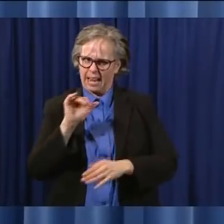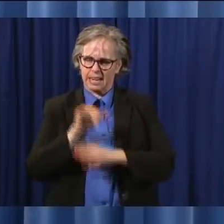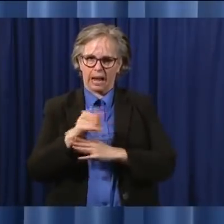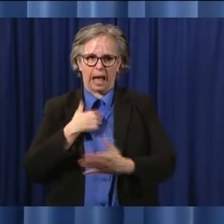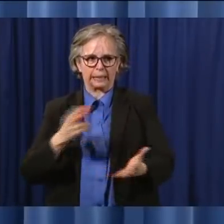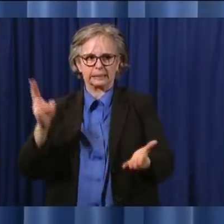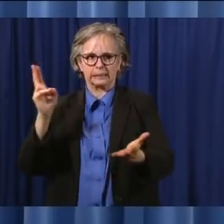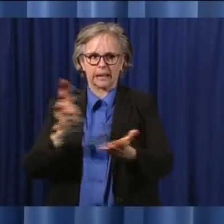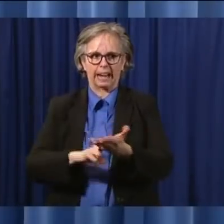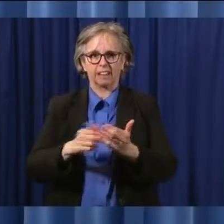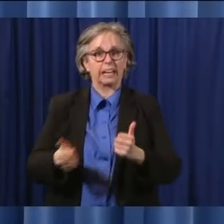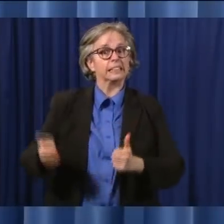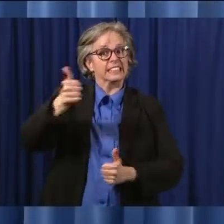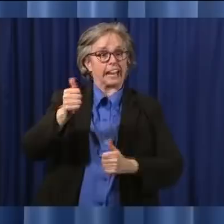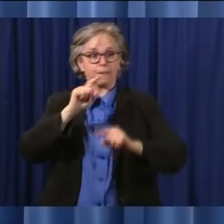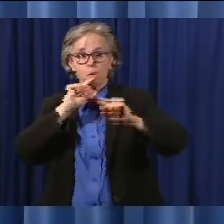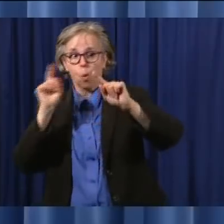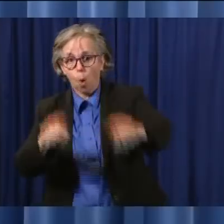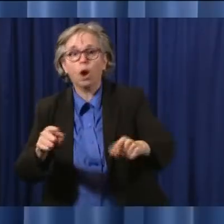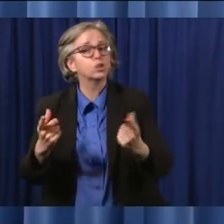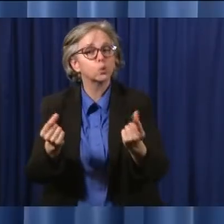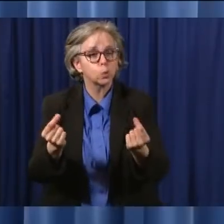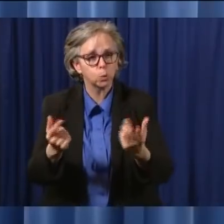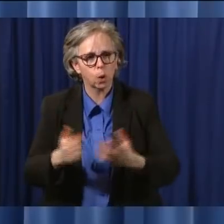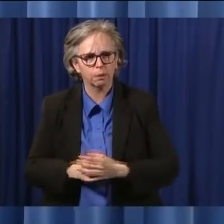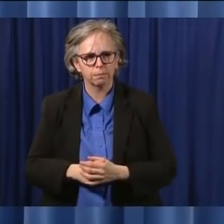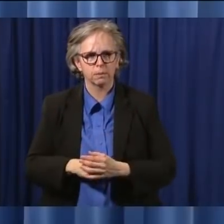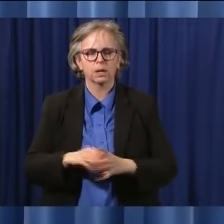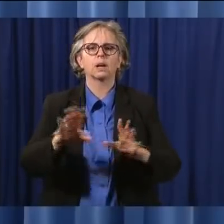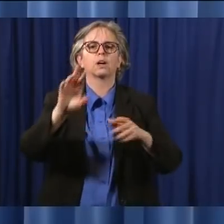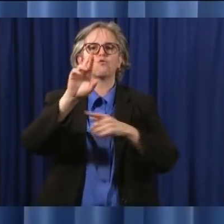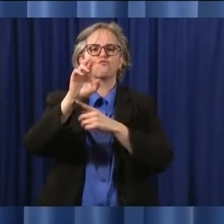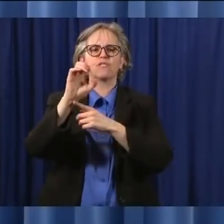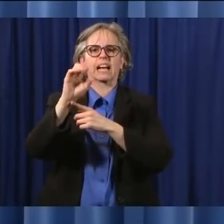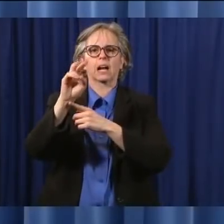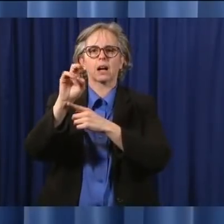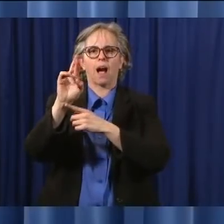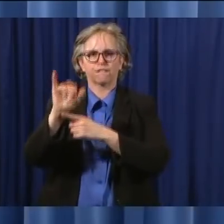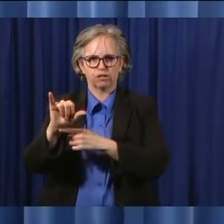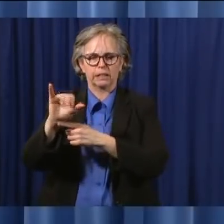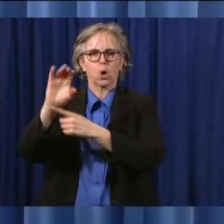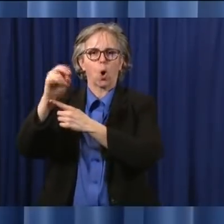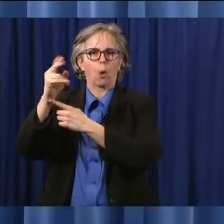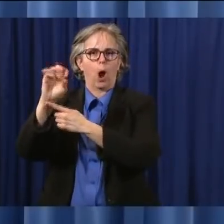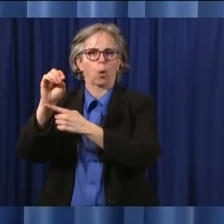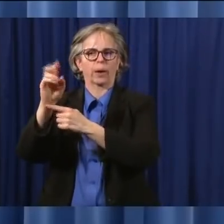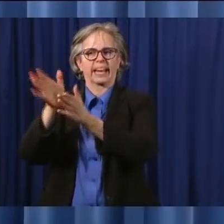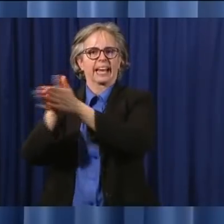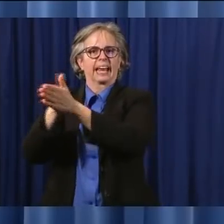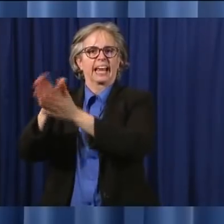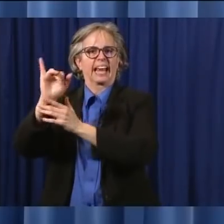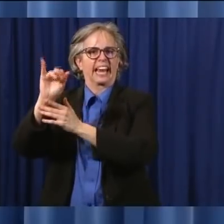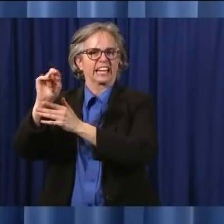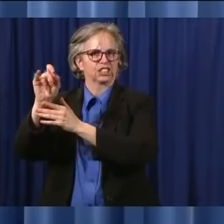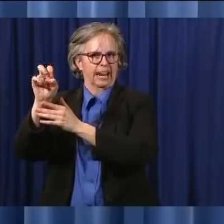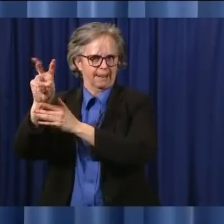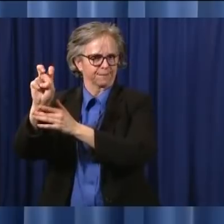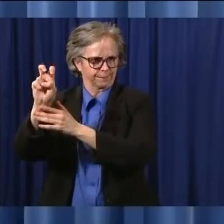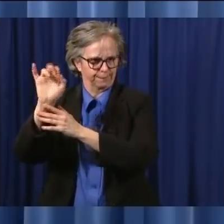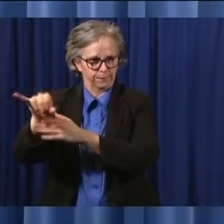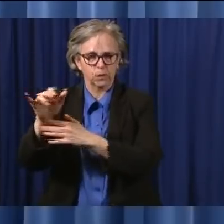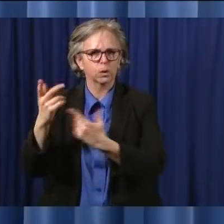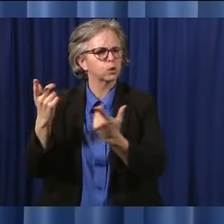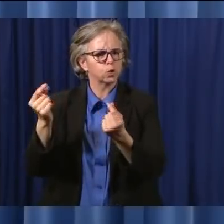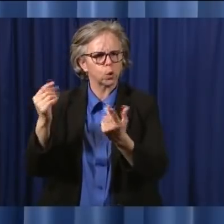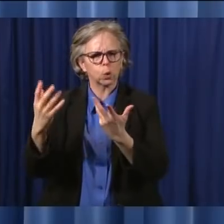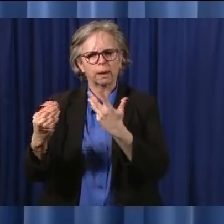create the Recovery Ohio Initiative and announced the formation of the Recovery Ohio Advisory Council to advise my office on critical matters concerning